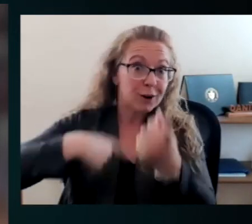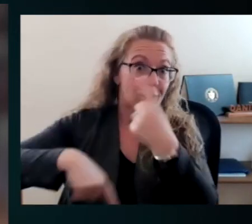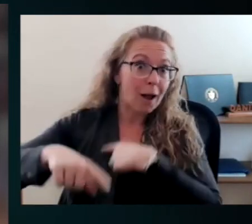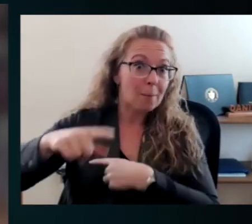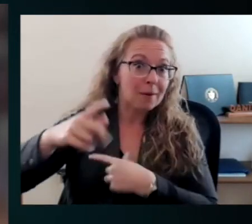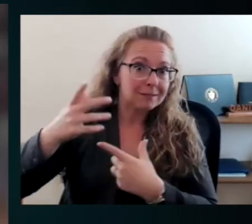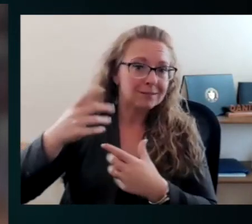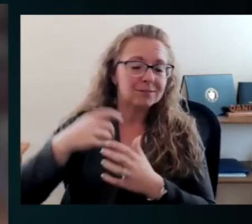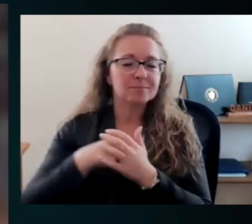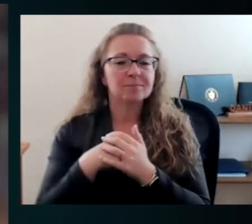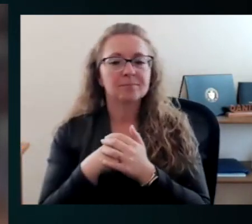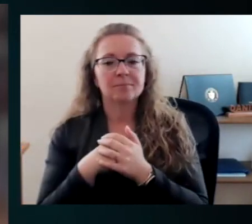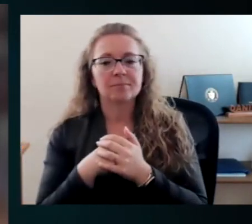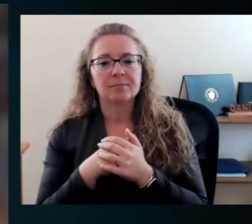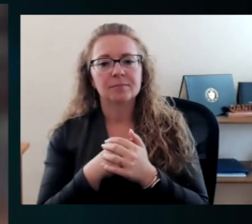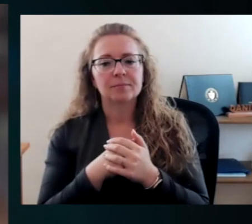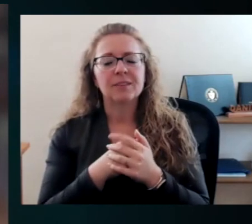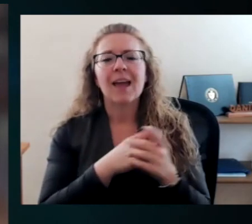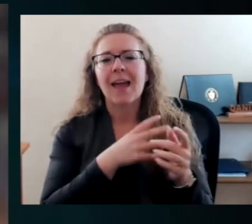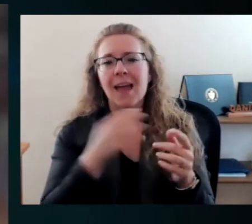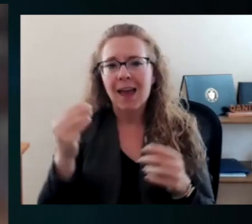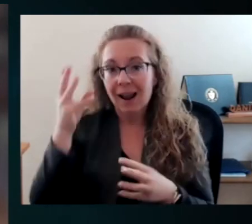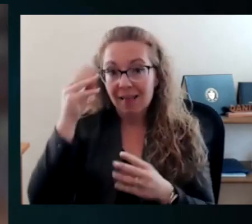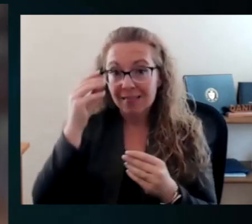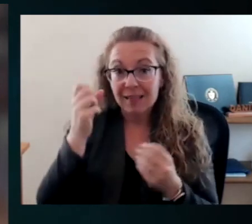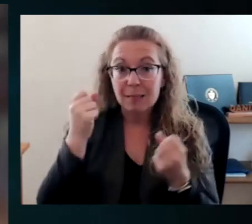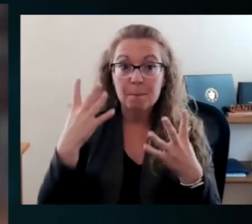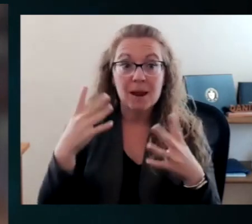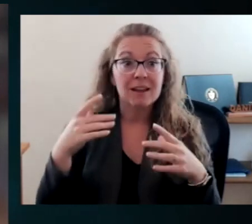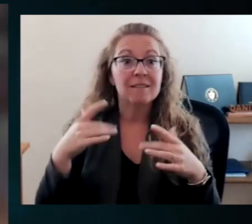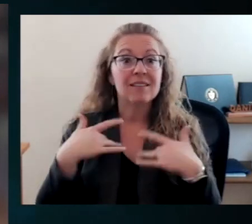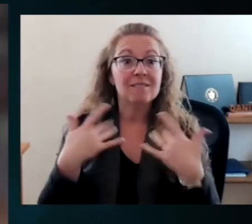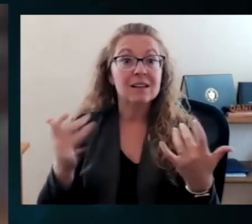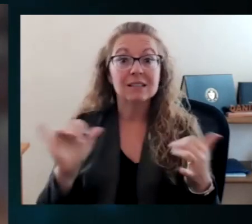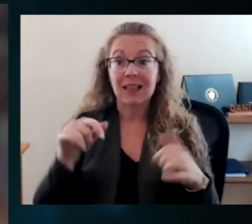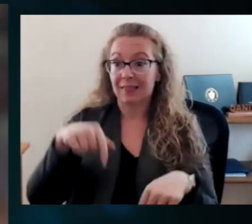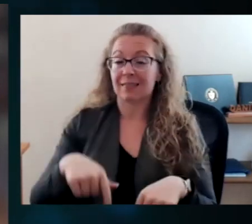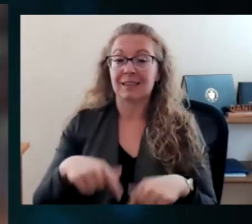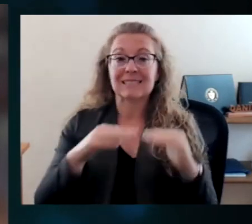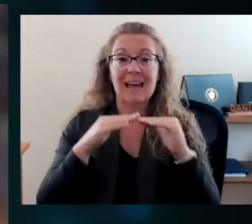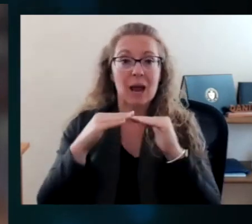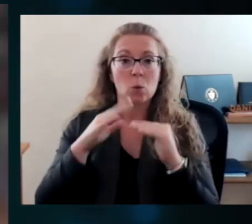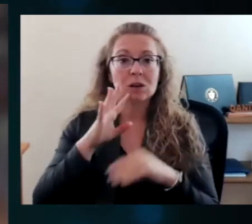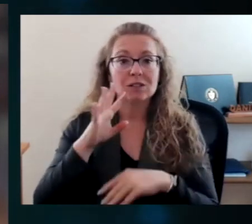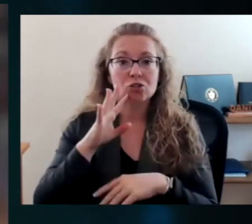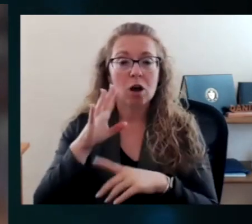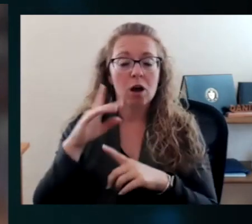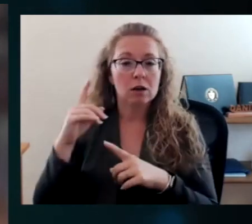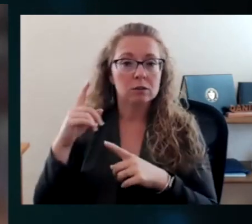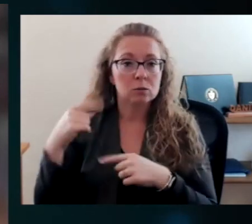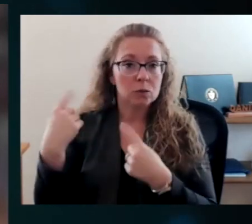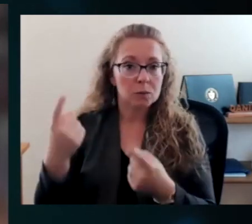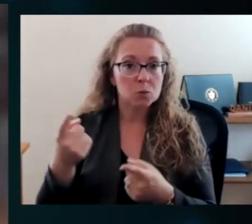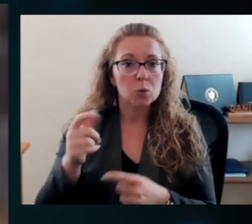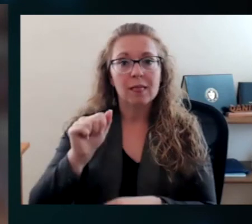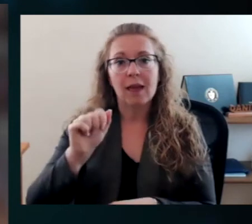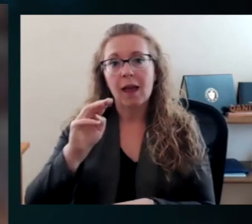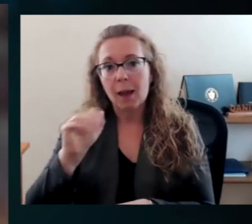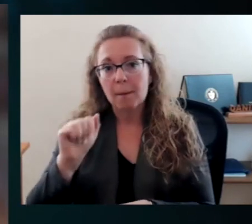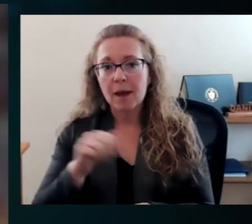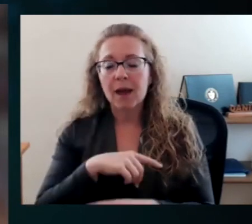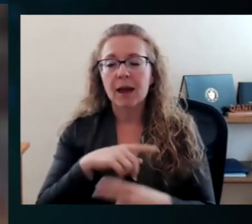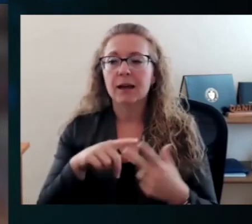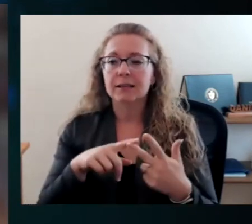And then I think a lot of these events, like the equity talks, we had done AMAs in